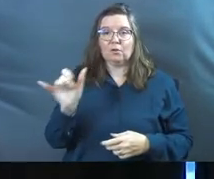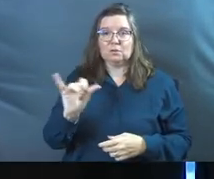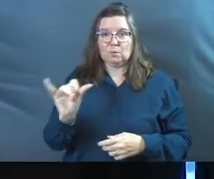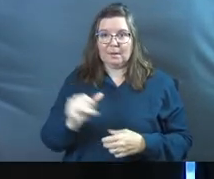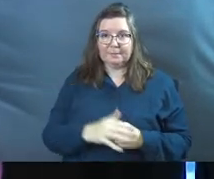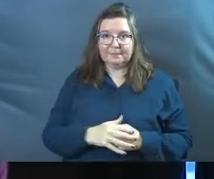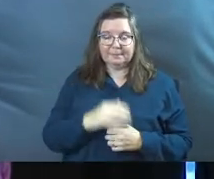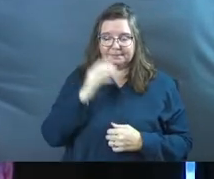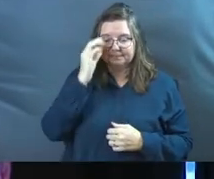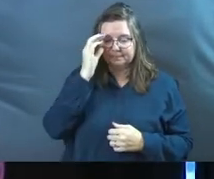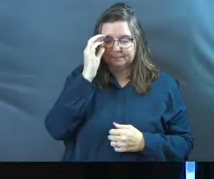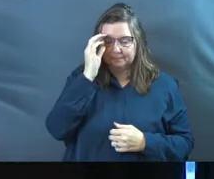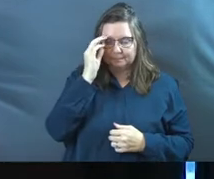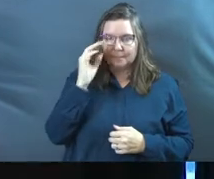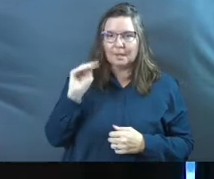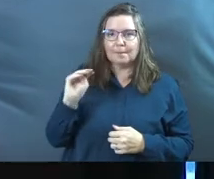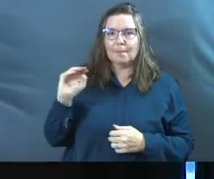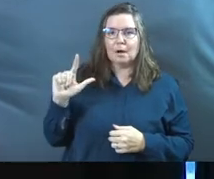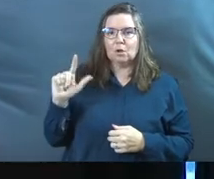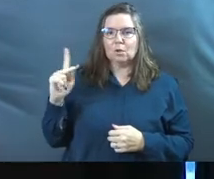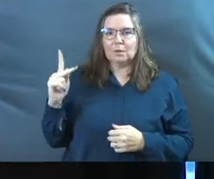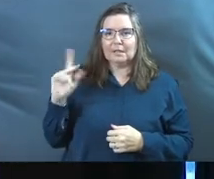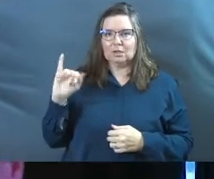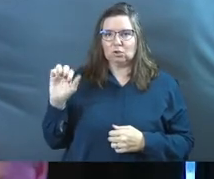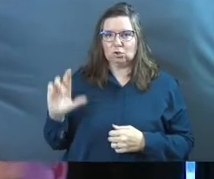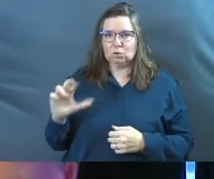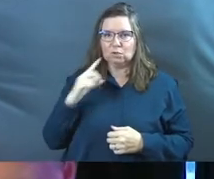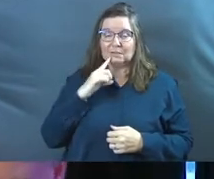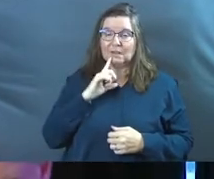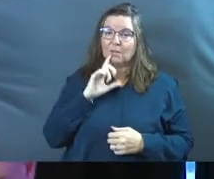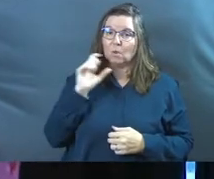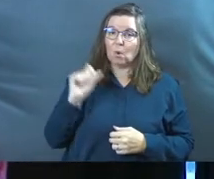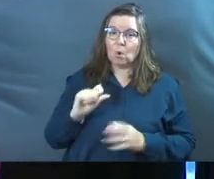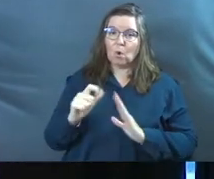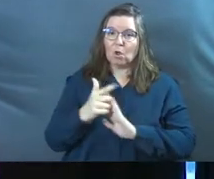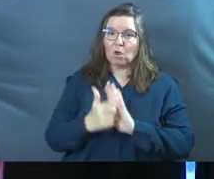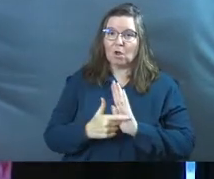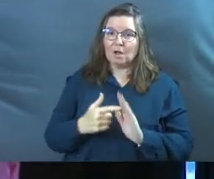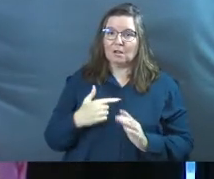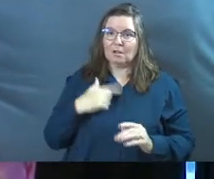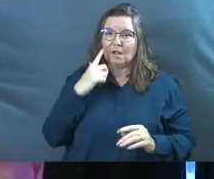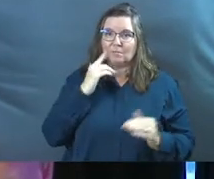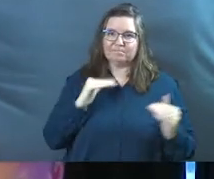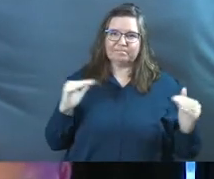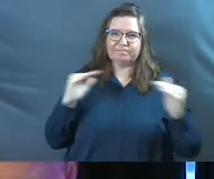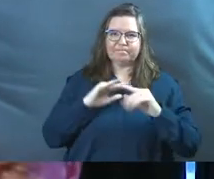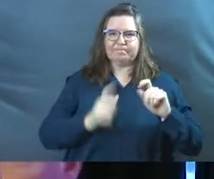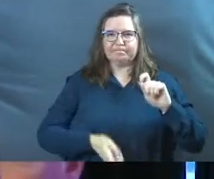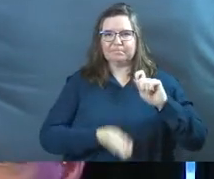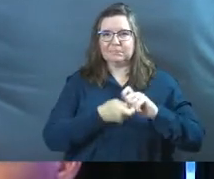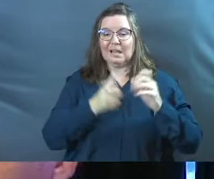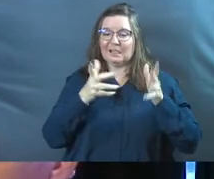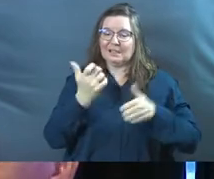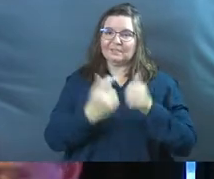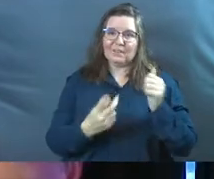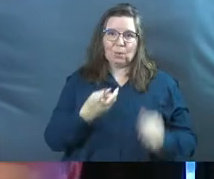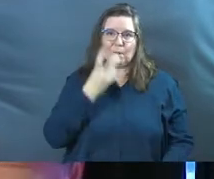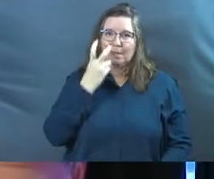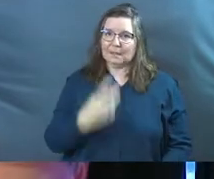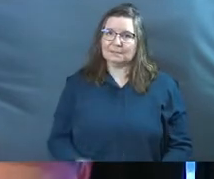as well. Martin Luther King Jr. said it like this. He said, the old law of eye for an eye leaves everyone